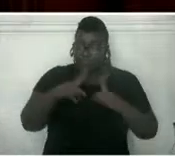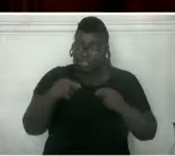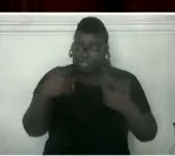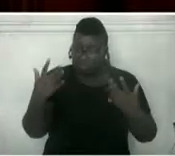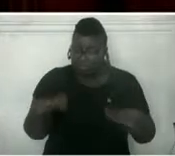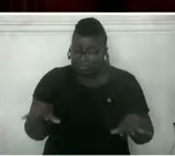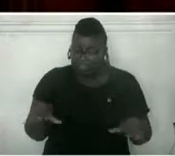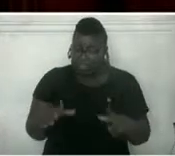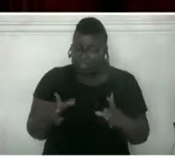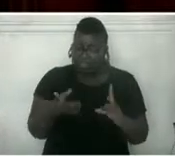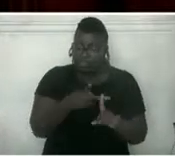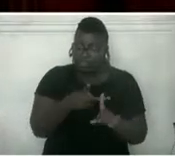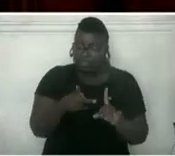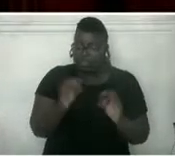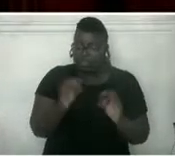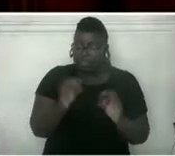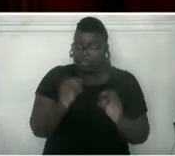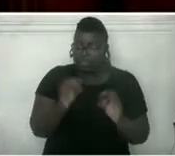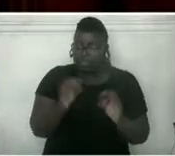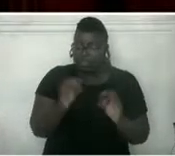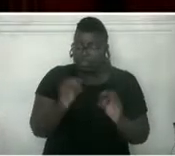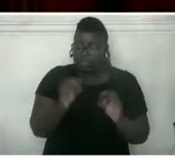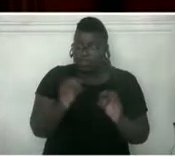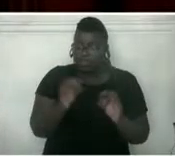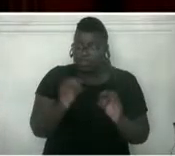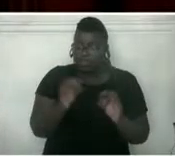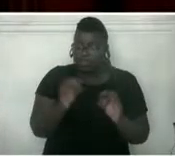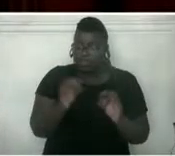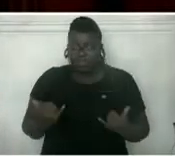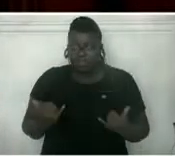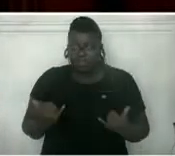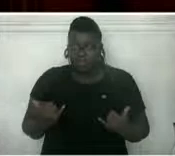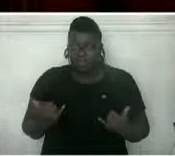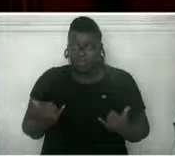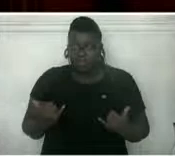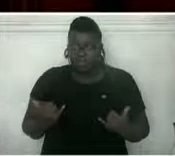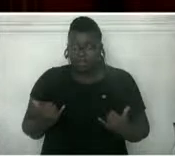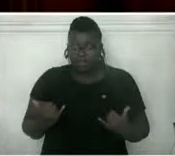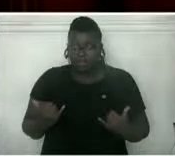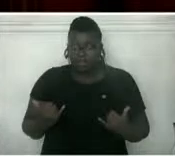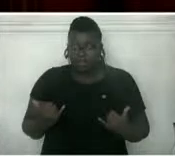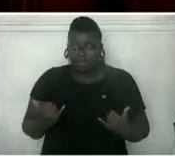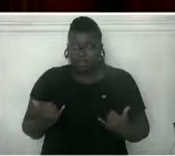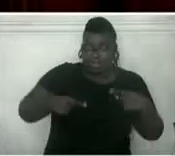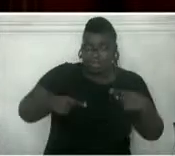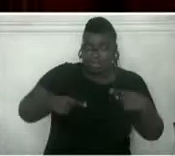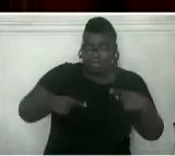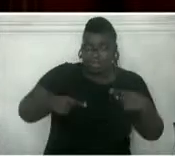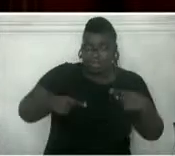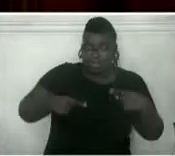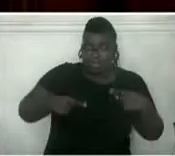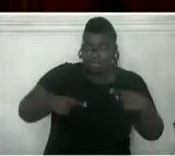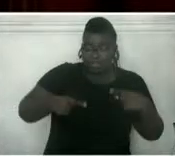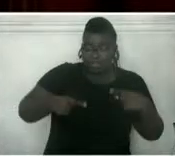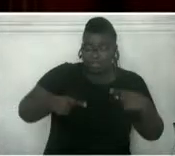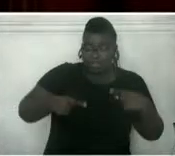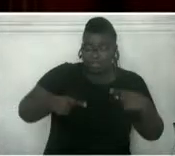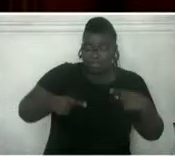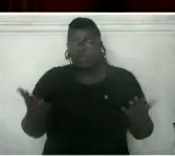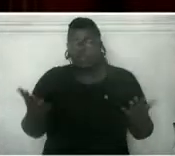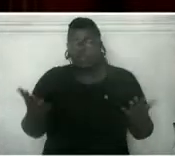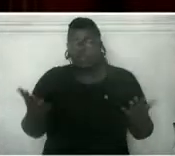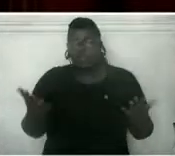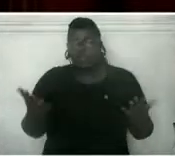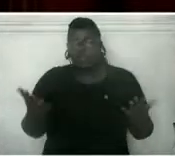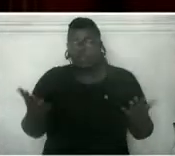and traumatic past. Today, what may start as an argument or disagreement between